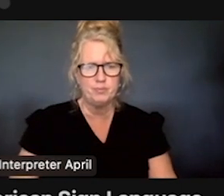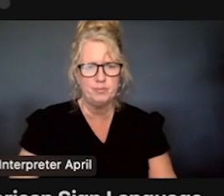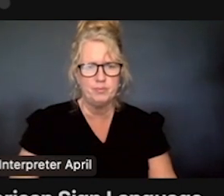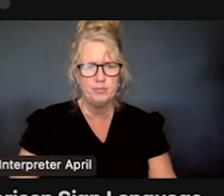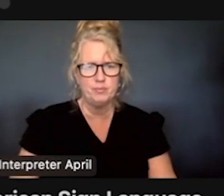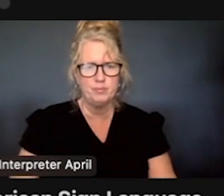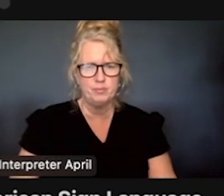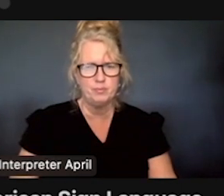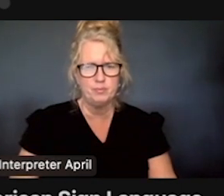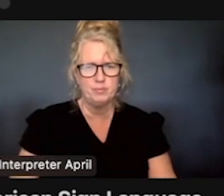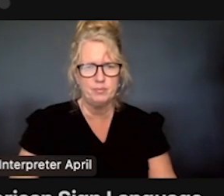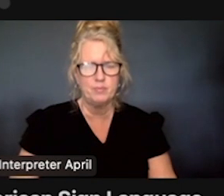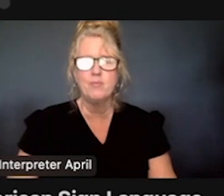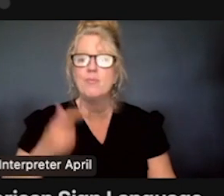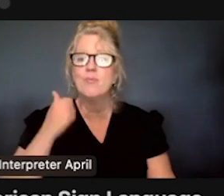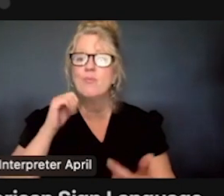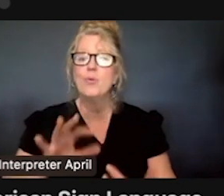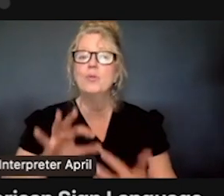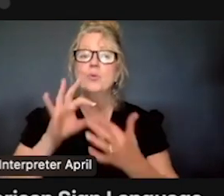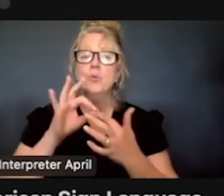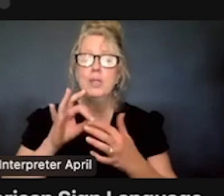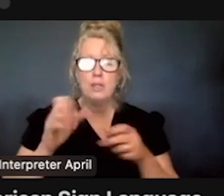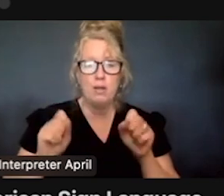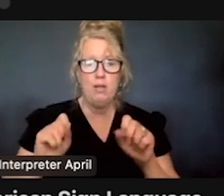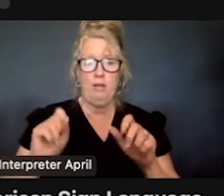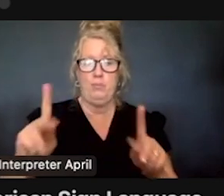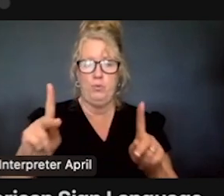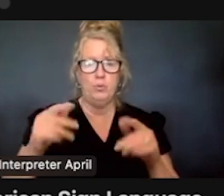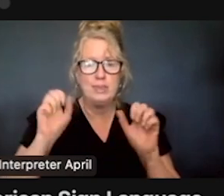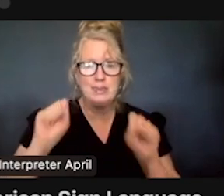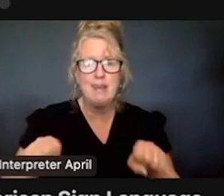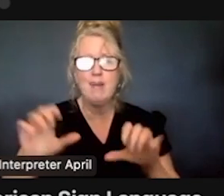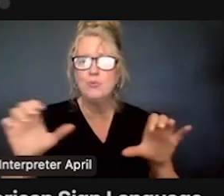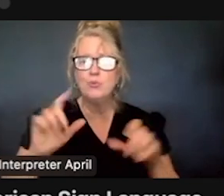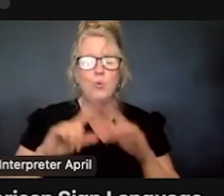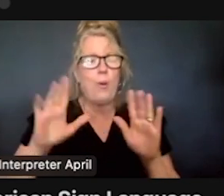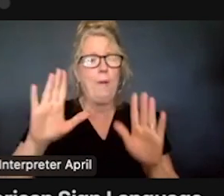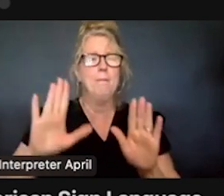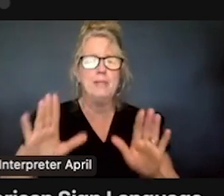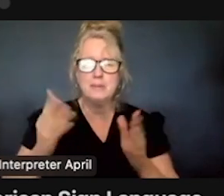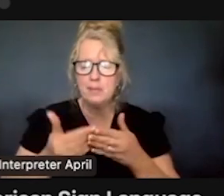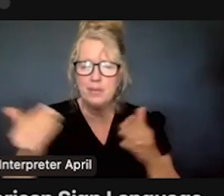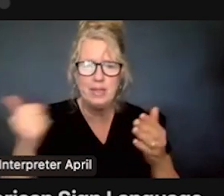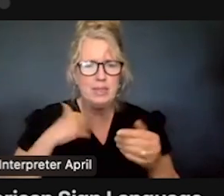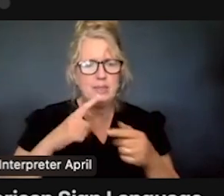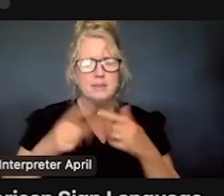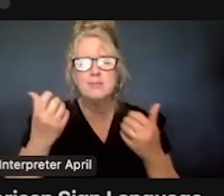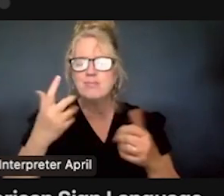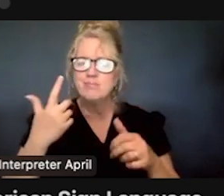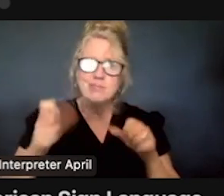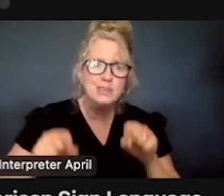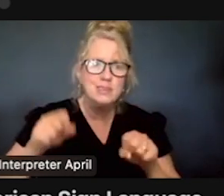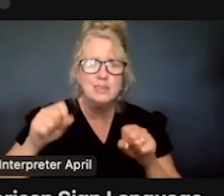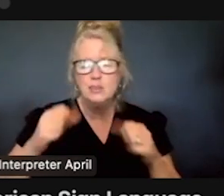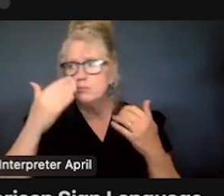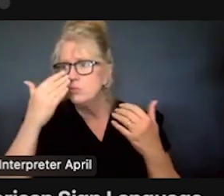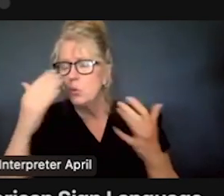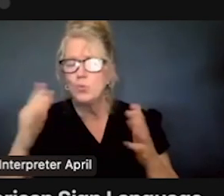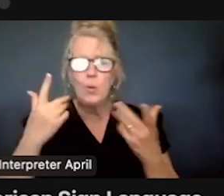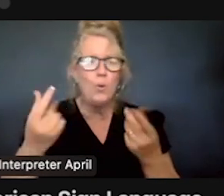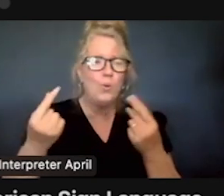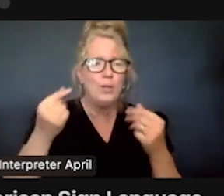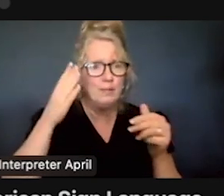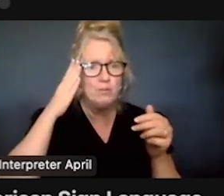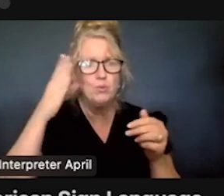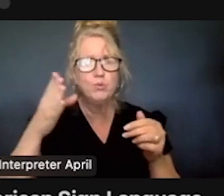We have a unique opportunity to do amazing things. We all know that there's some uncertain times going on, and all of us